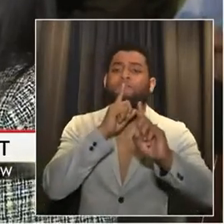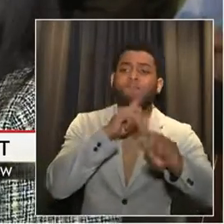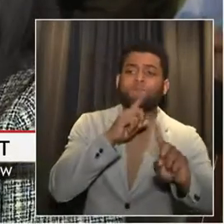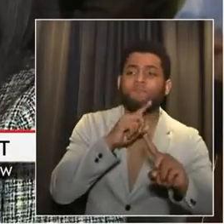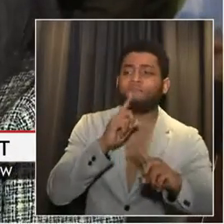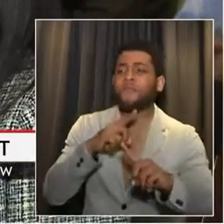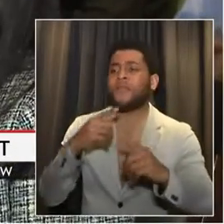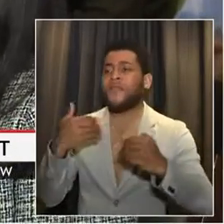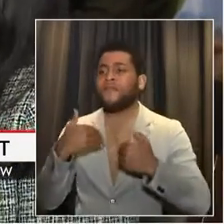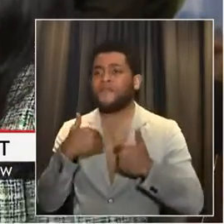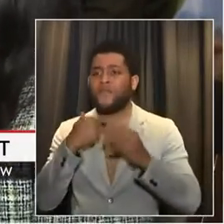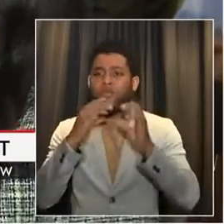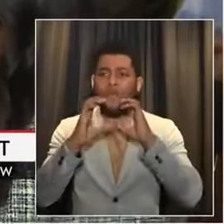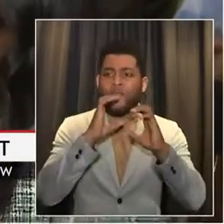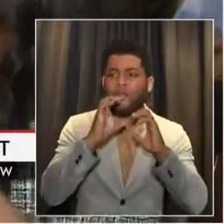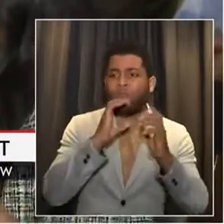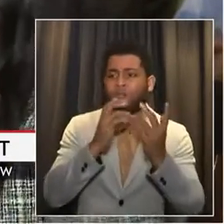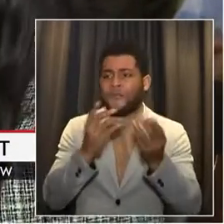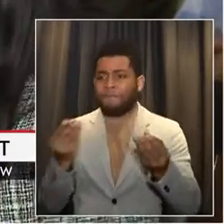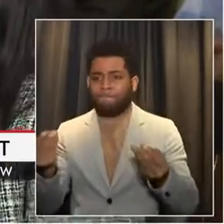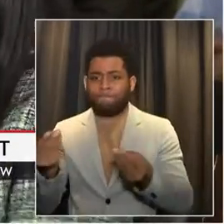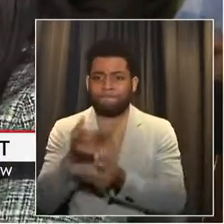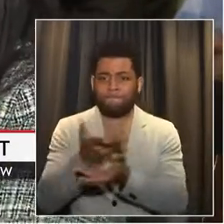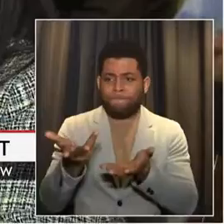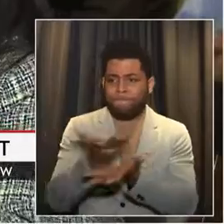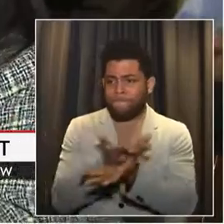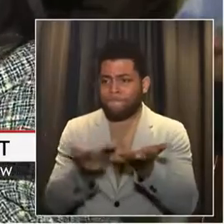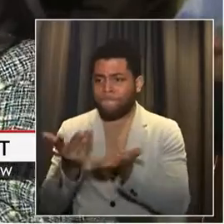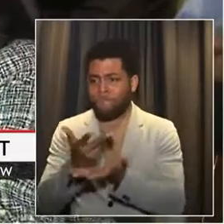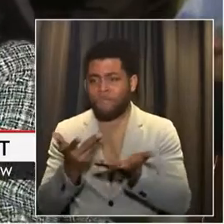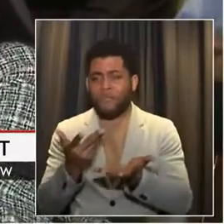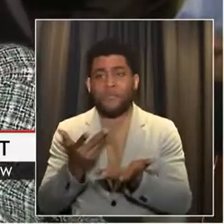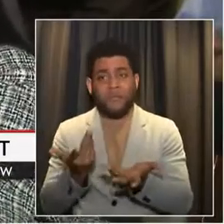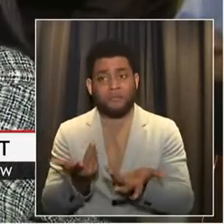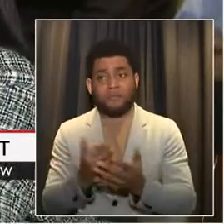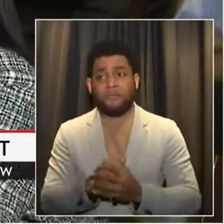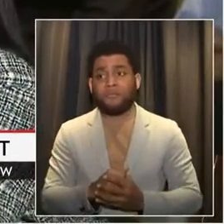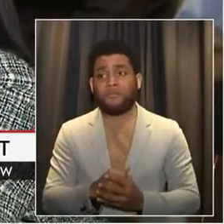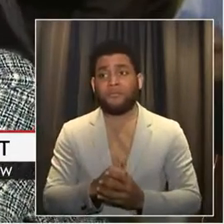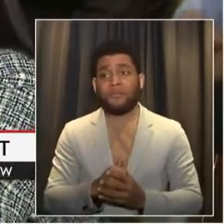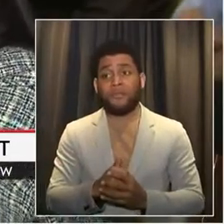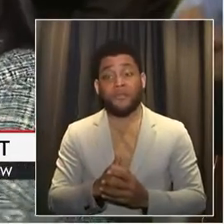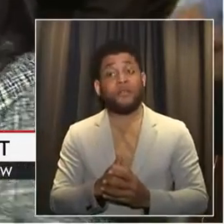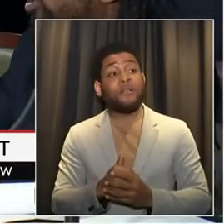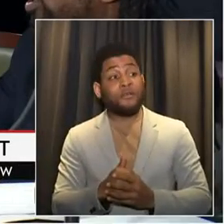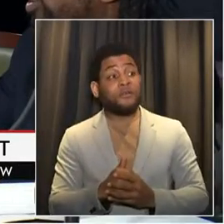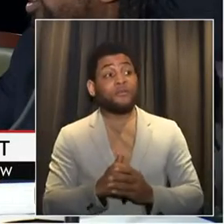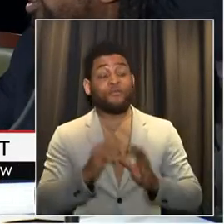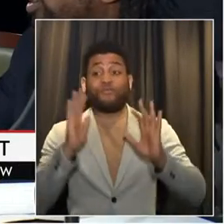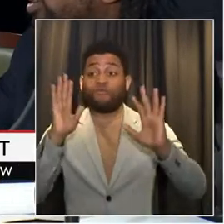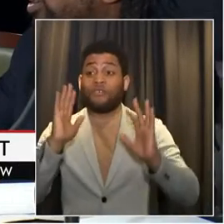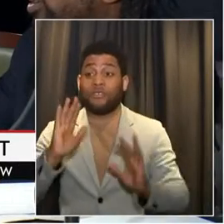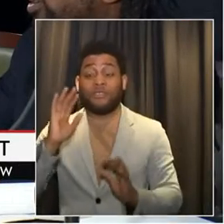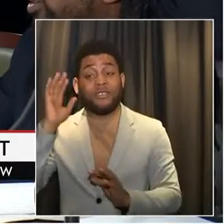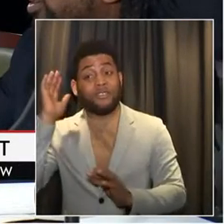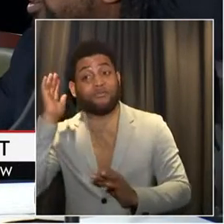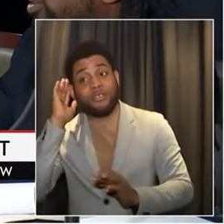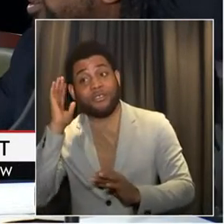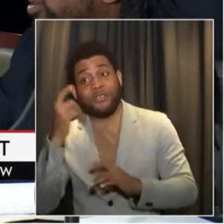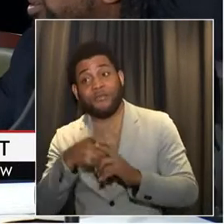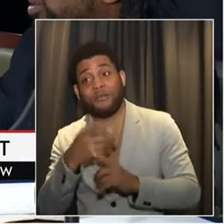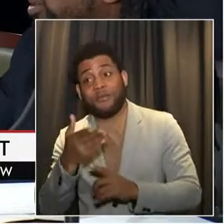really focused on. So those are some That's of the great. things. That's great to hear. Yeah. And I hope we can sort of talk more about that, Yeah. because I think